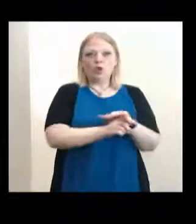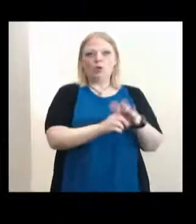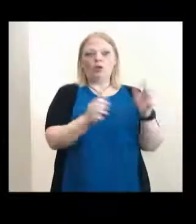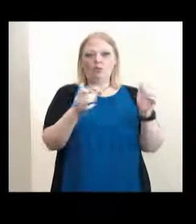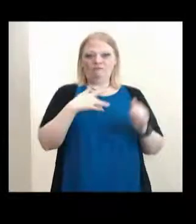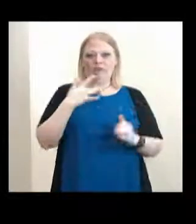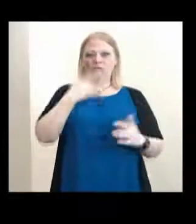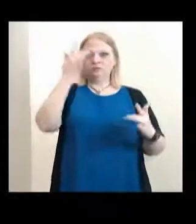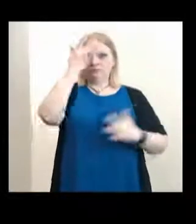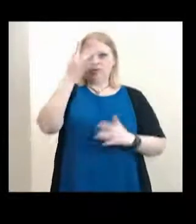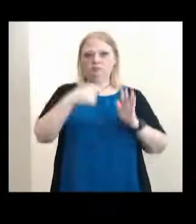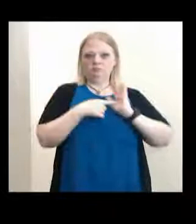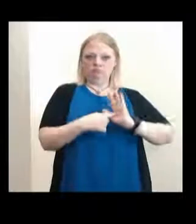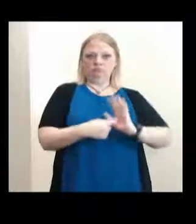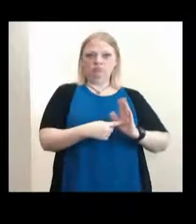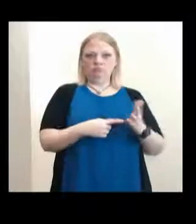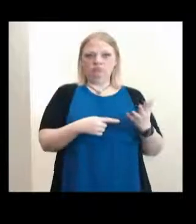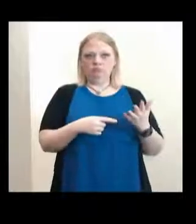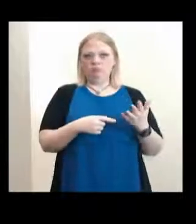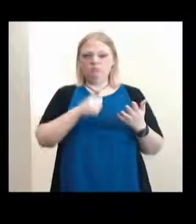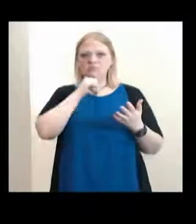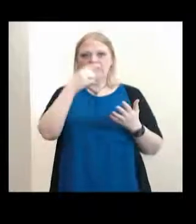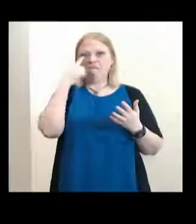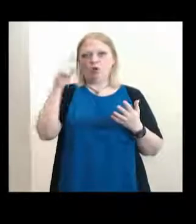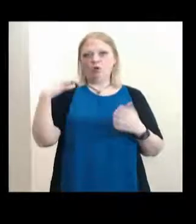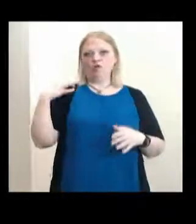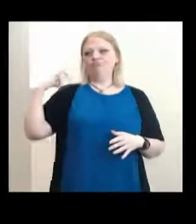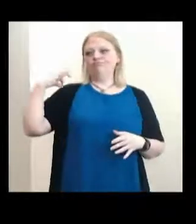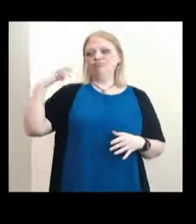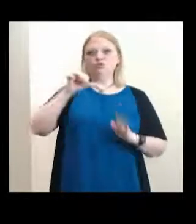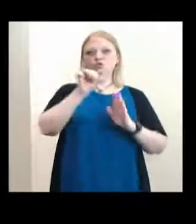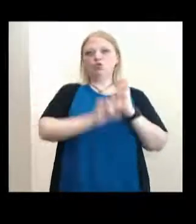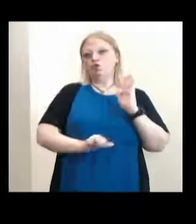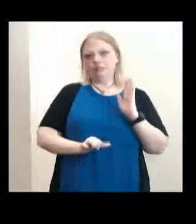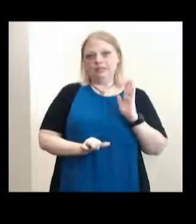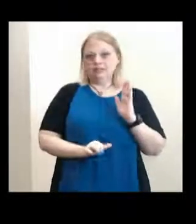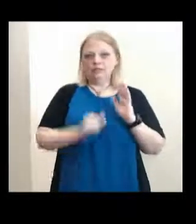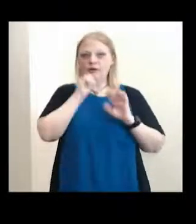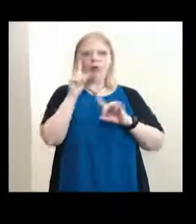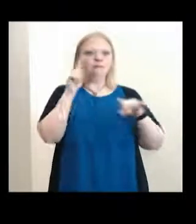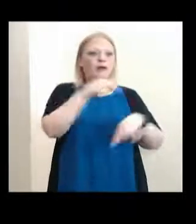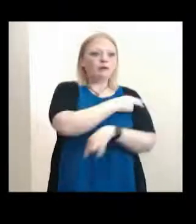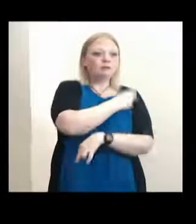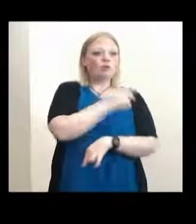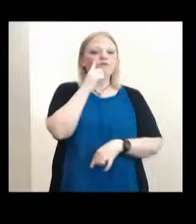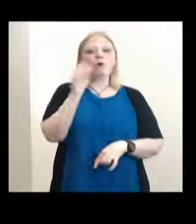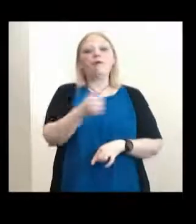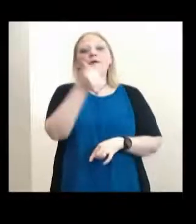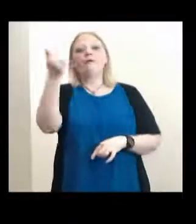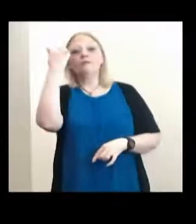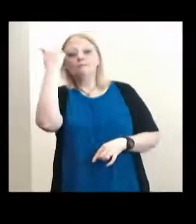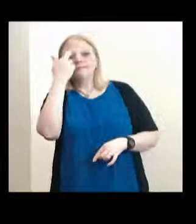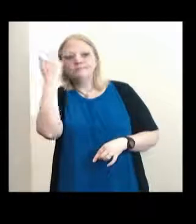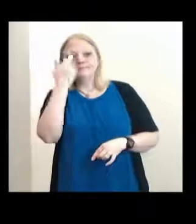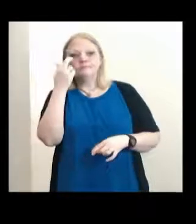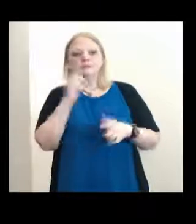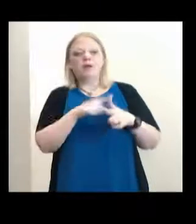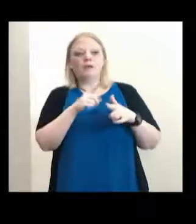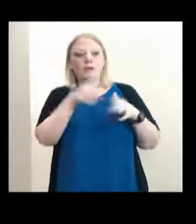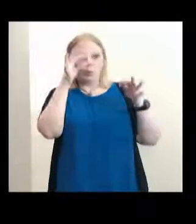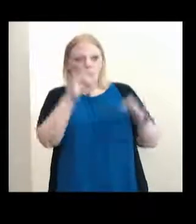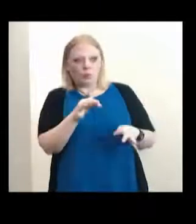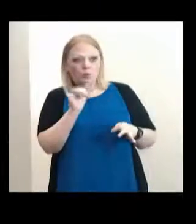of COVID-19. They are not coming for an elective surgery. They're not coming for some other matter where it's determined that